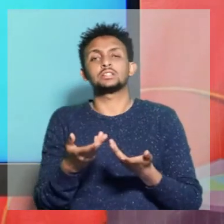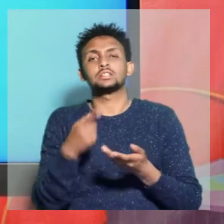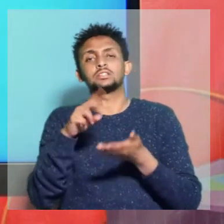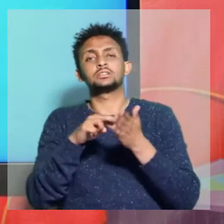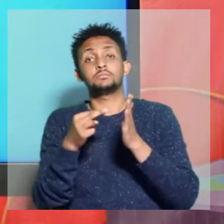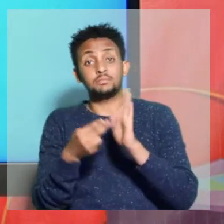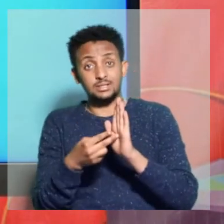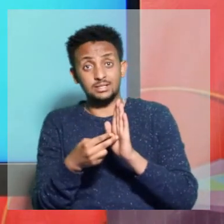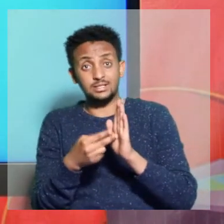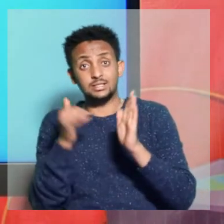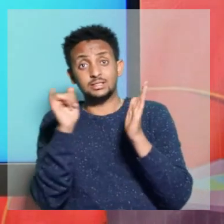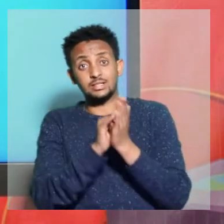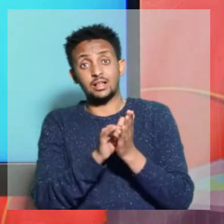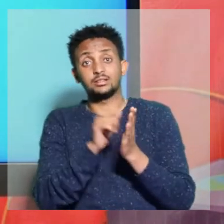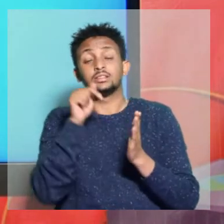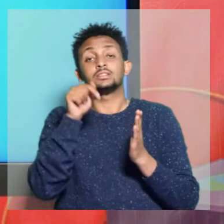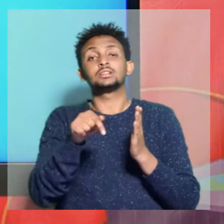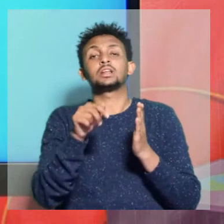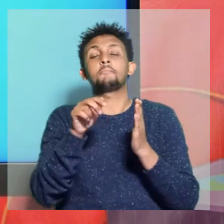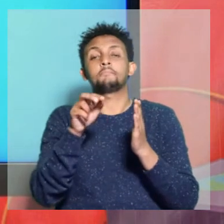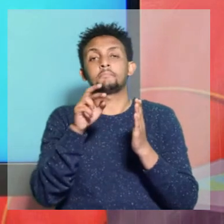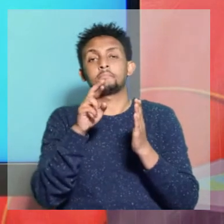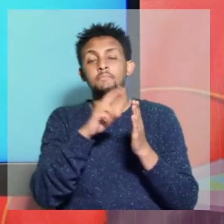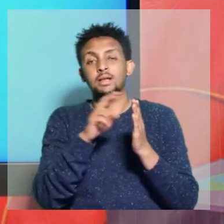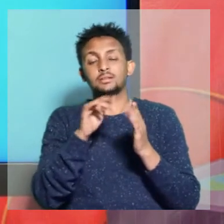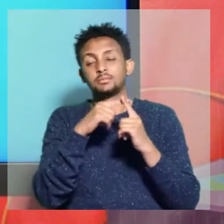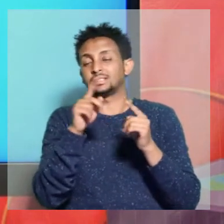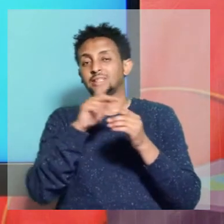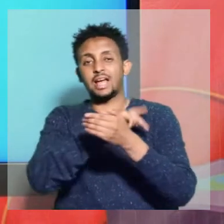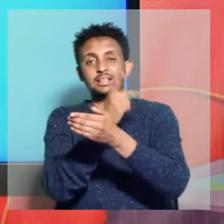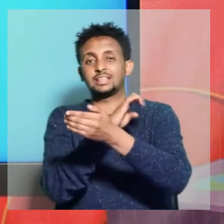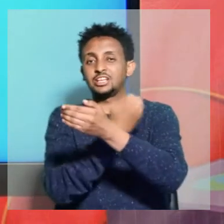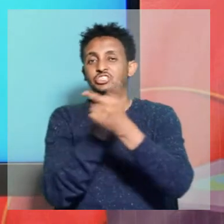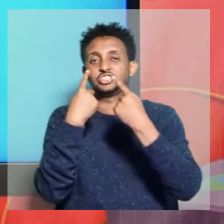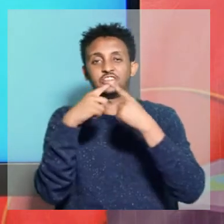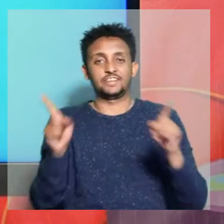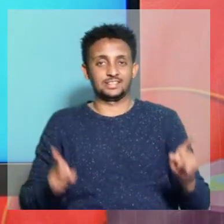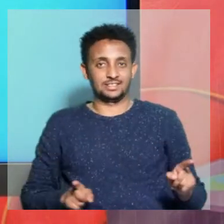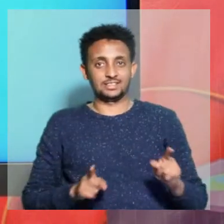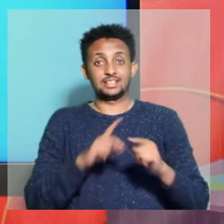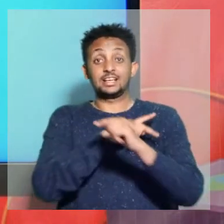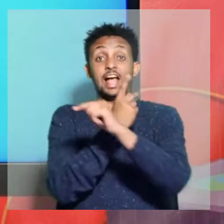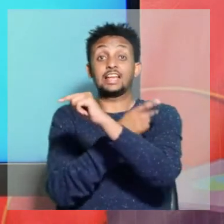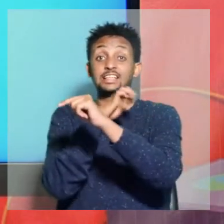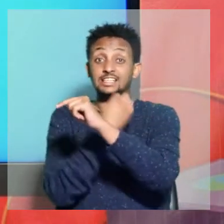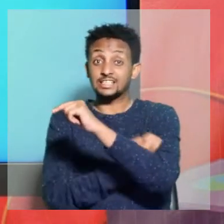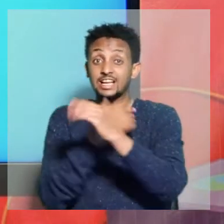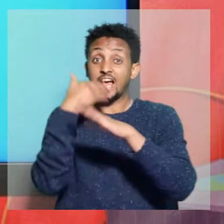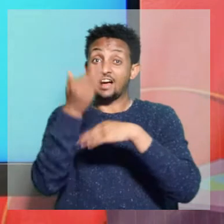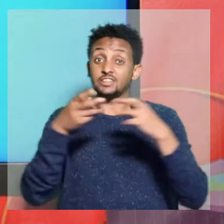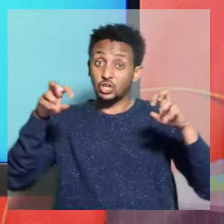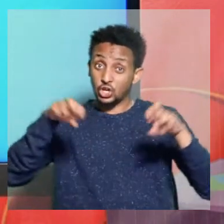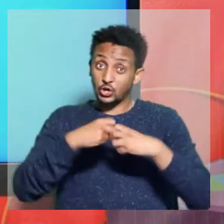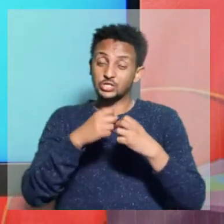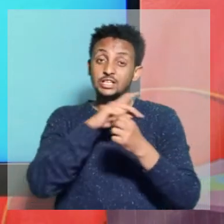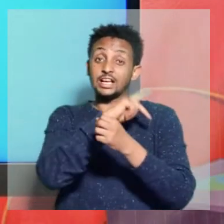means that the momentum remains constant, but the kinetic energy differs. The kinetic energy after